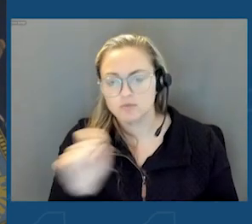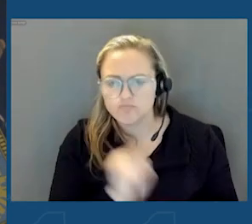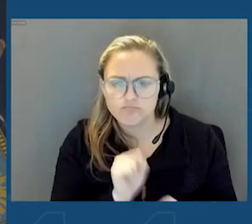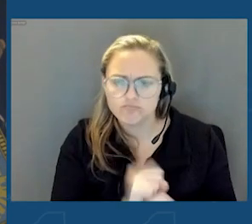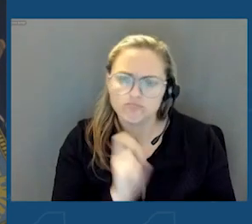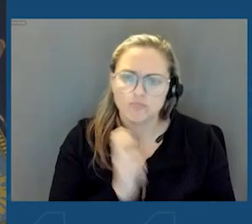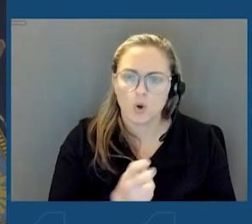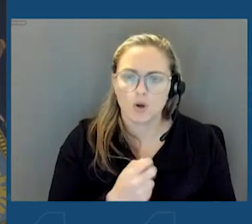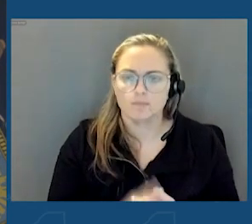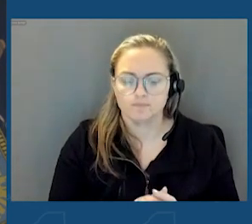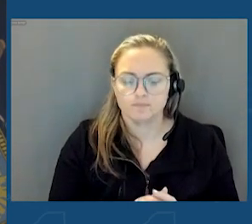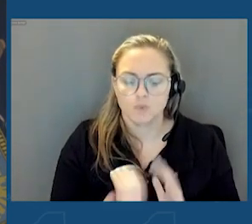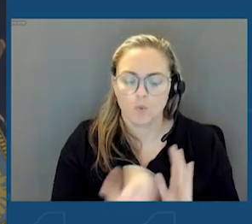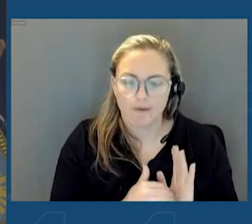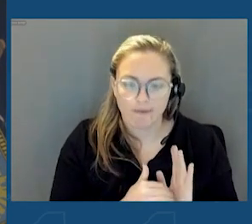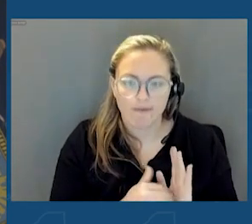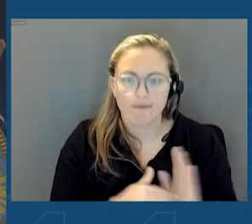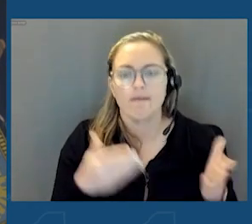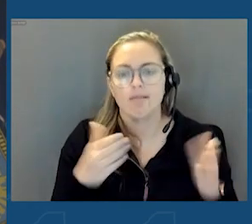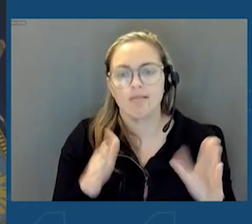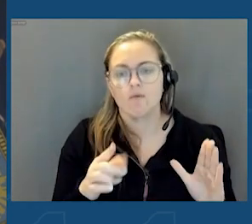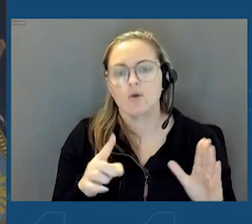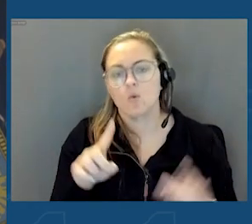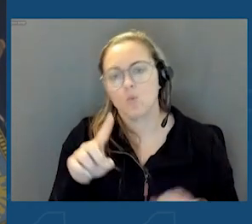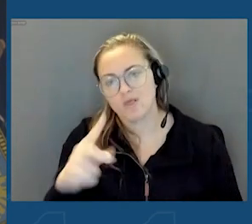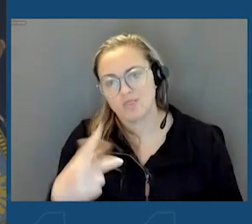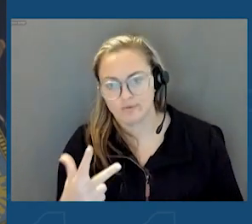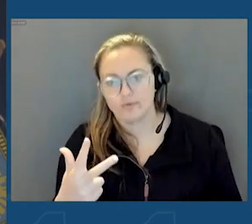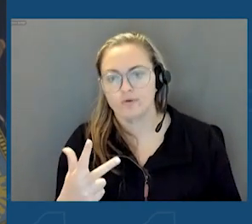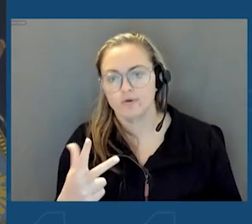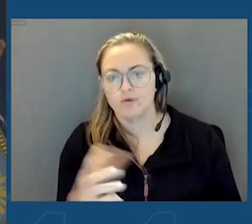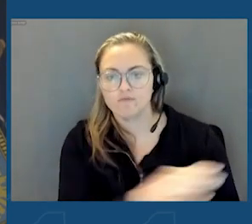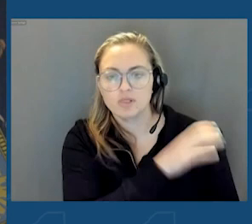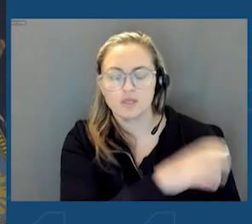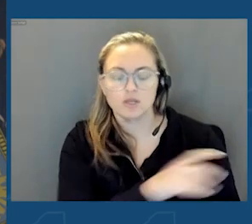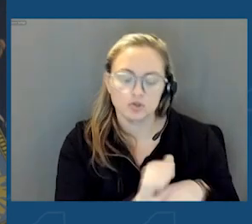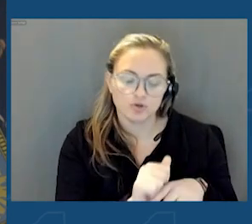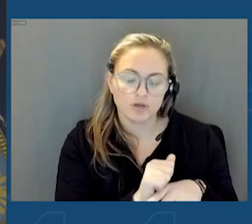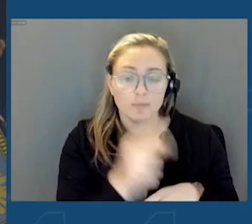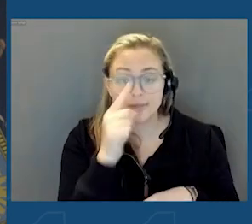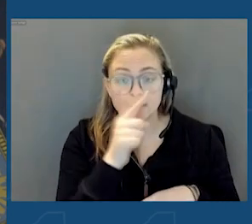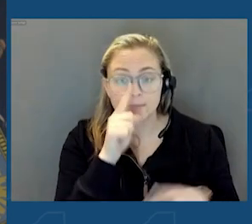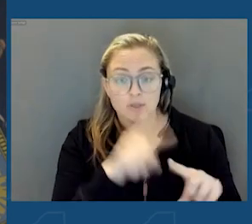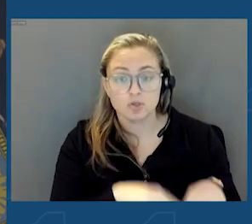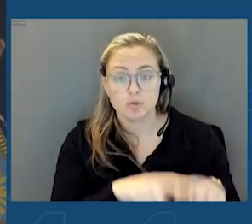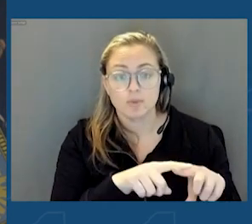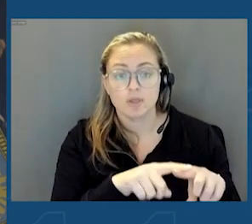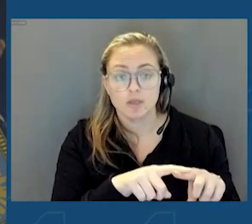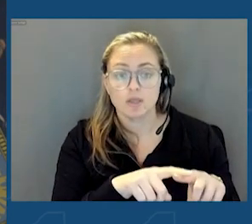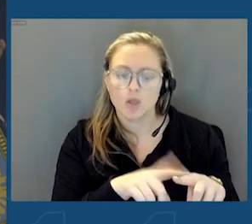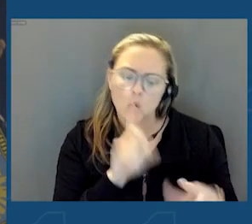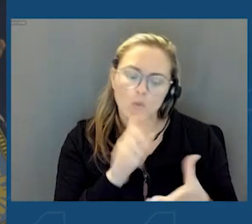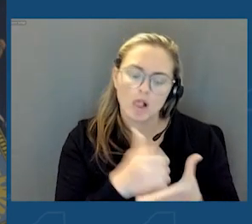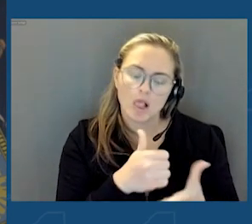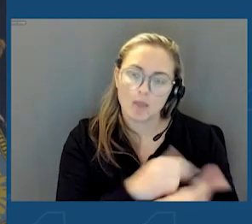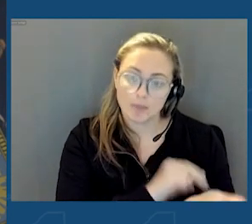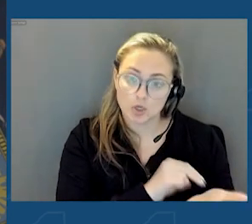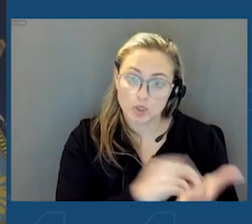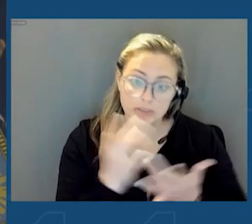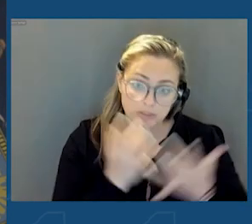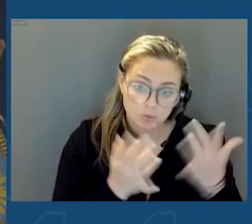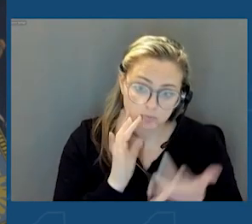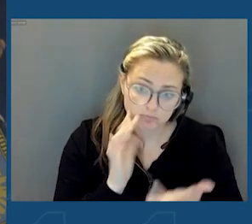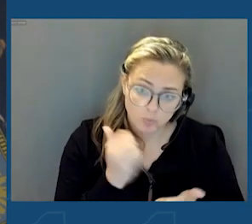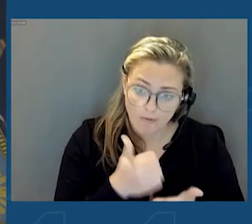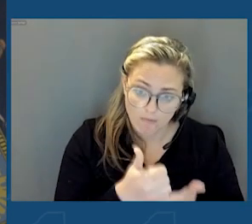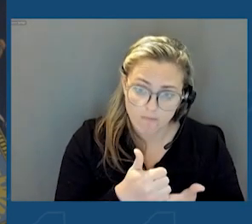hard. So again, allowing 1/3 of clinical training to be simulation-based, not only going to help this nursing shortage that we're so